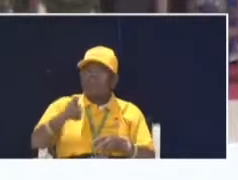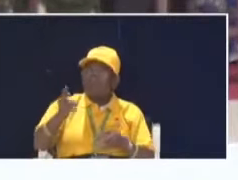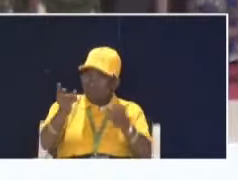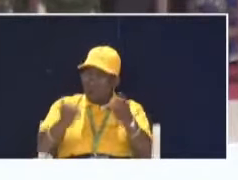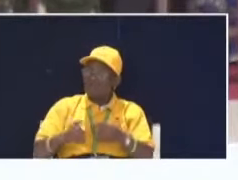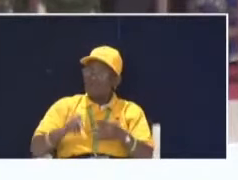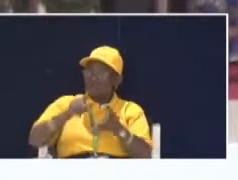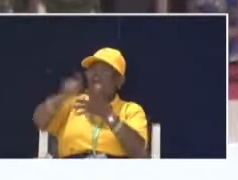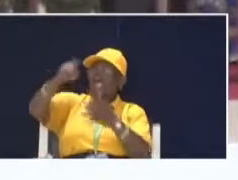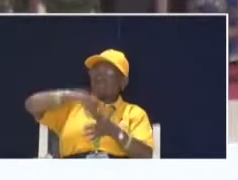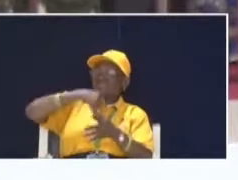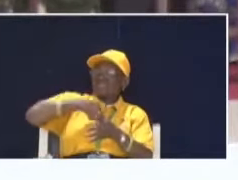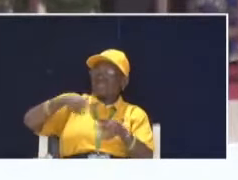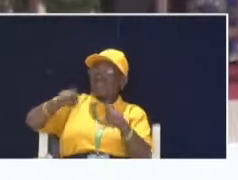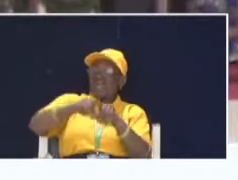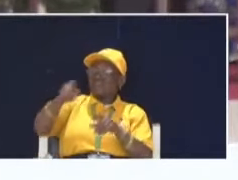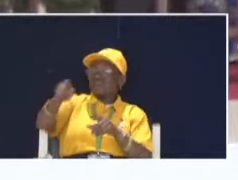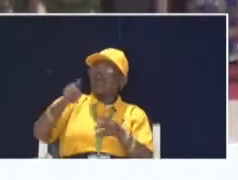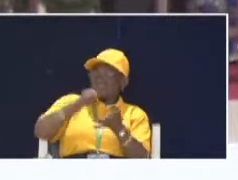you killed the Egyptian?